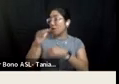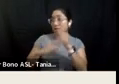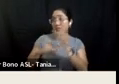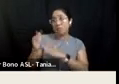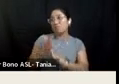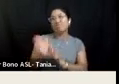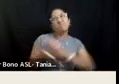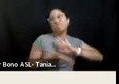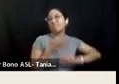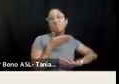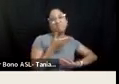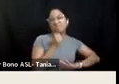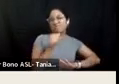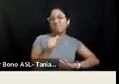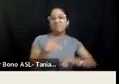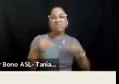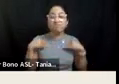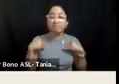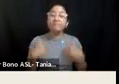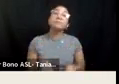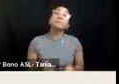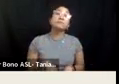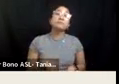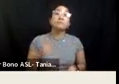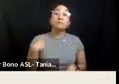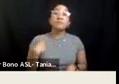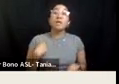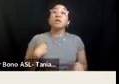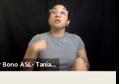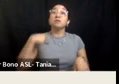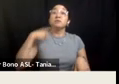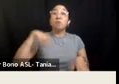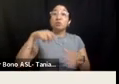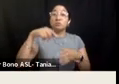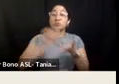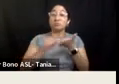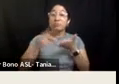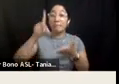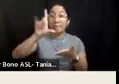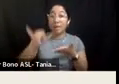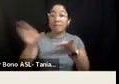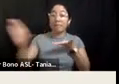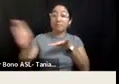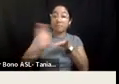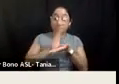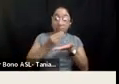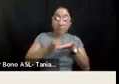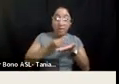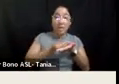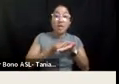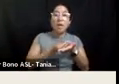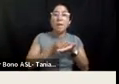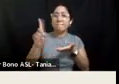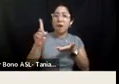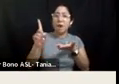that I got commissioned to write a play and I had taken the money and then they've suddenly changed the deals of the contract. And I was like, nope, absolutely